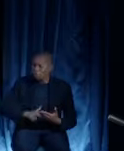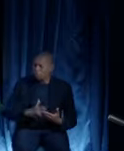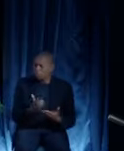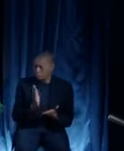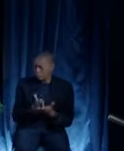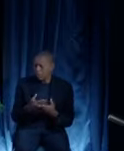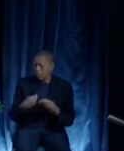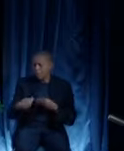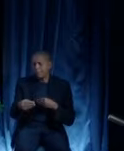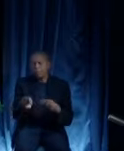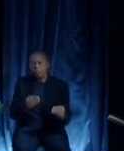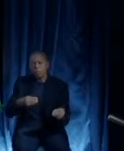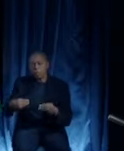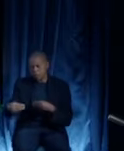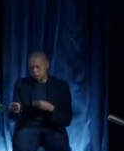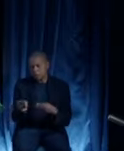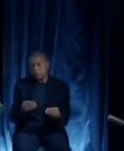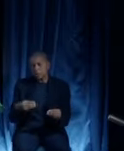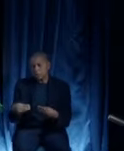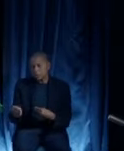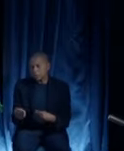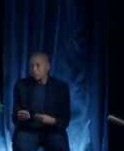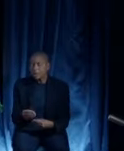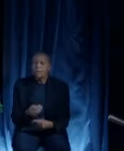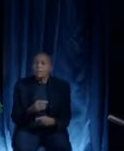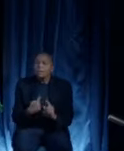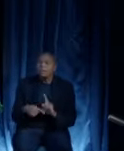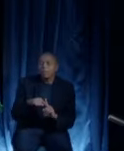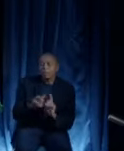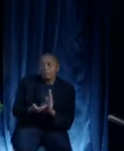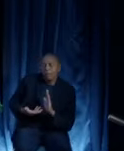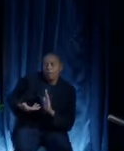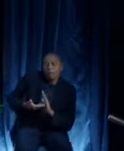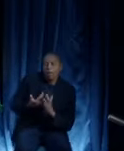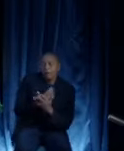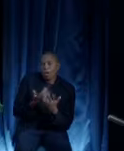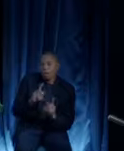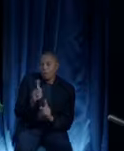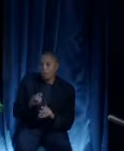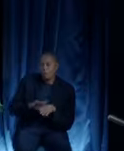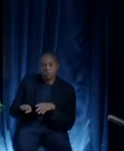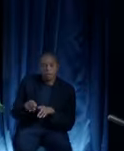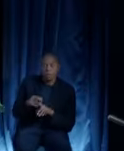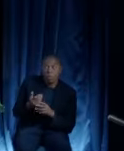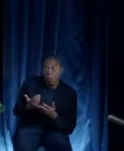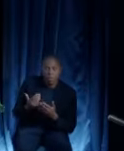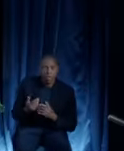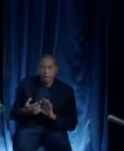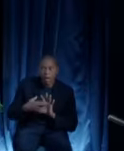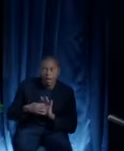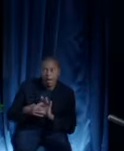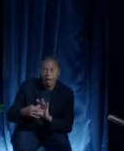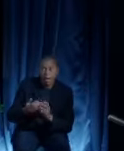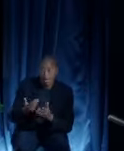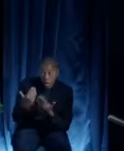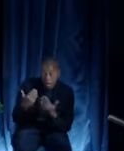body, entity of so-called hangers-on. I was quite thrilled when there's a 1619 proclamation from James I